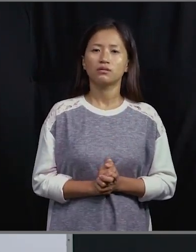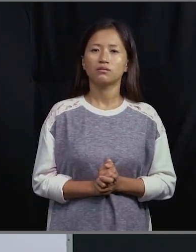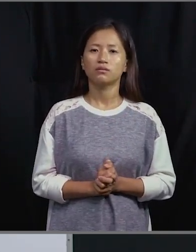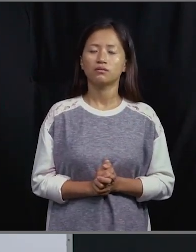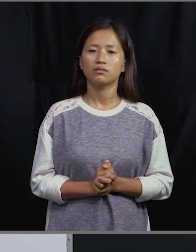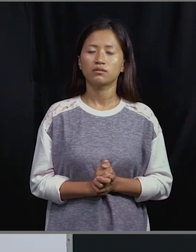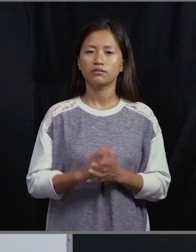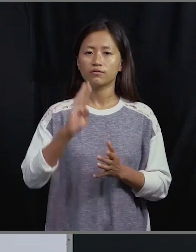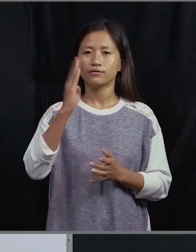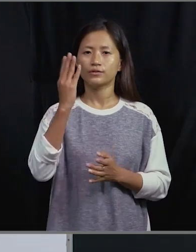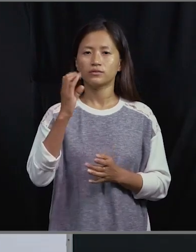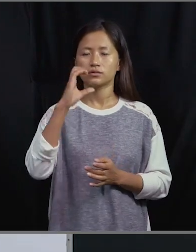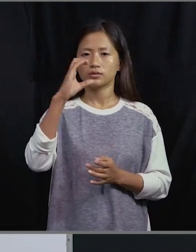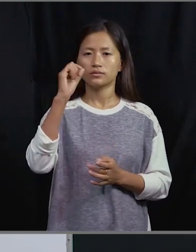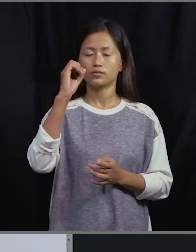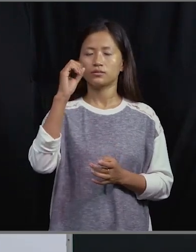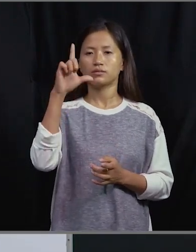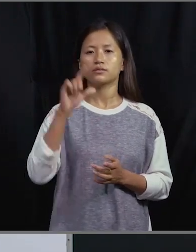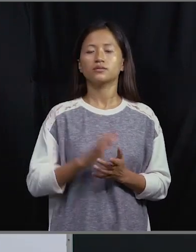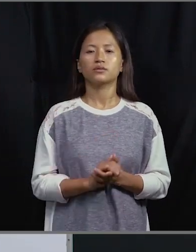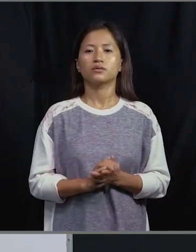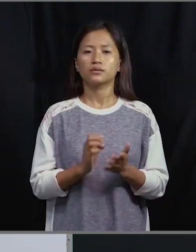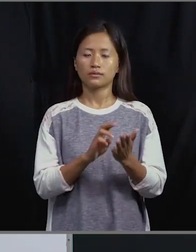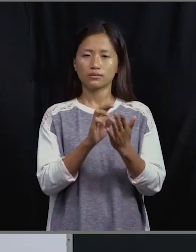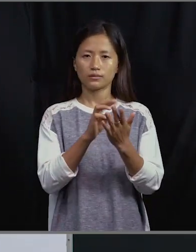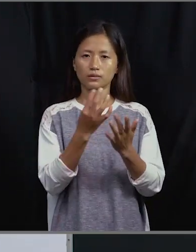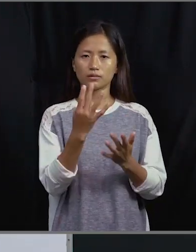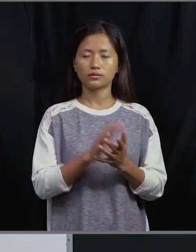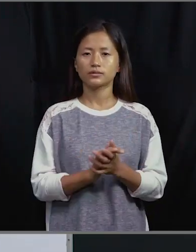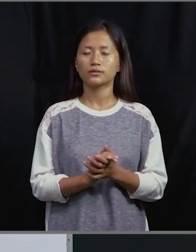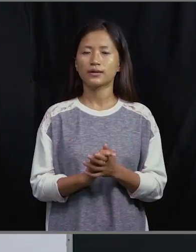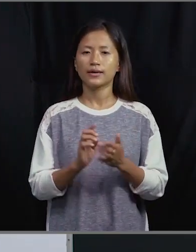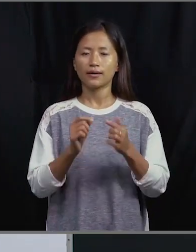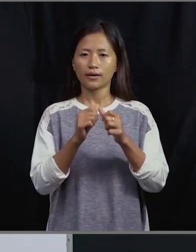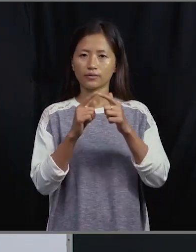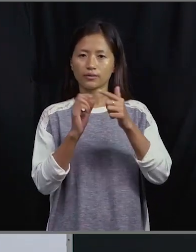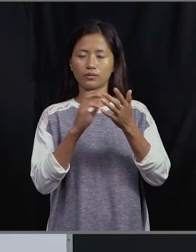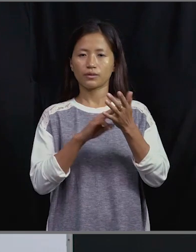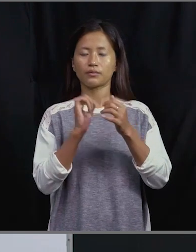In the fourth column, we calculate the atomic ratio.